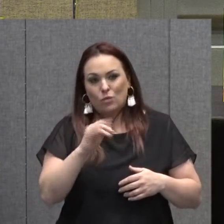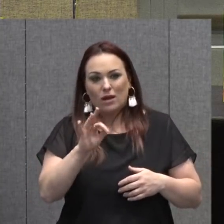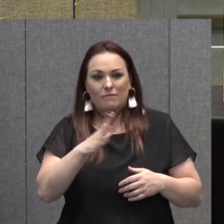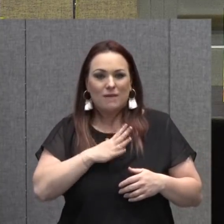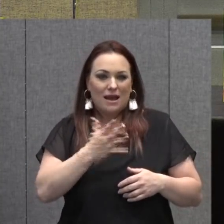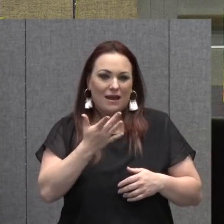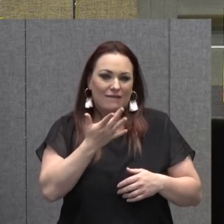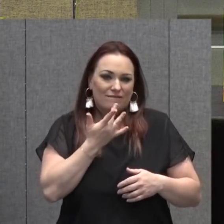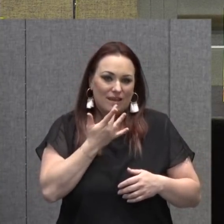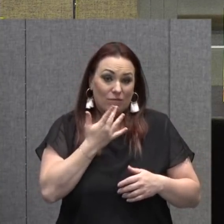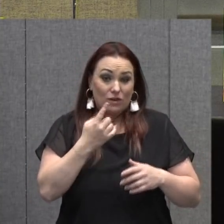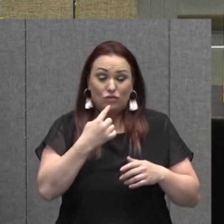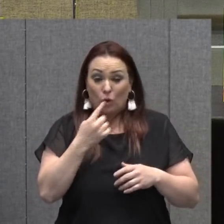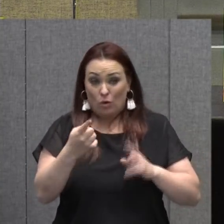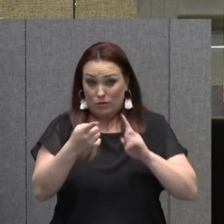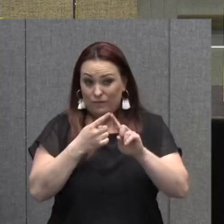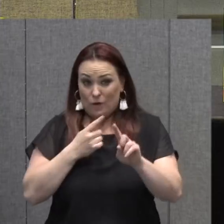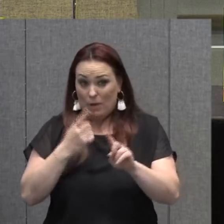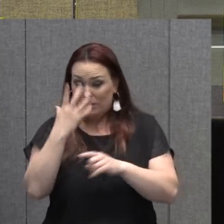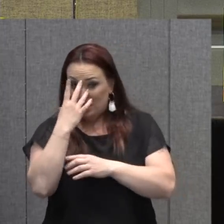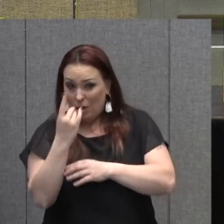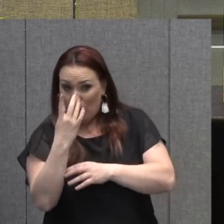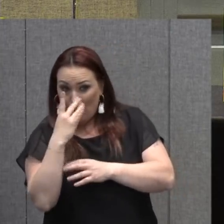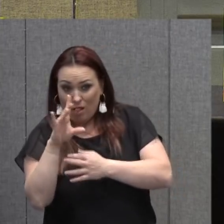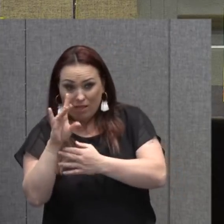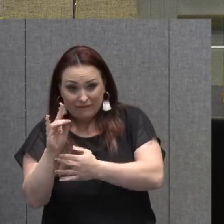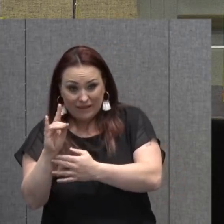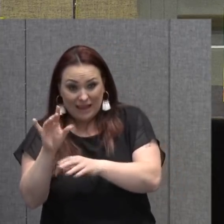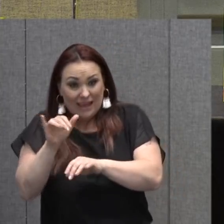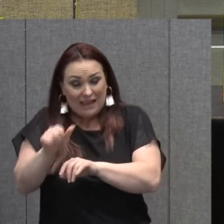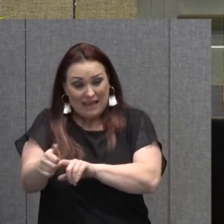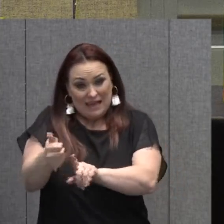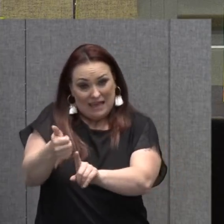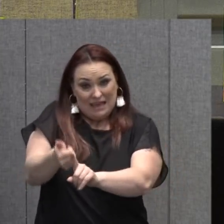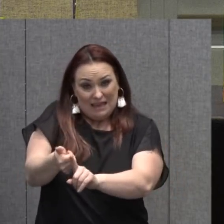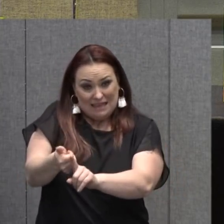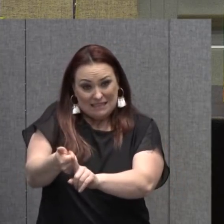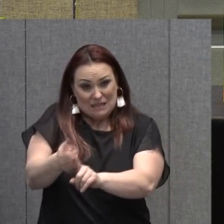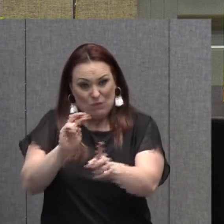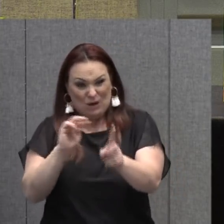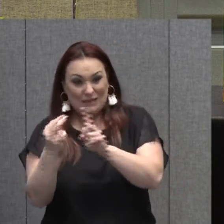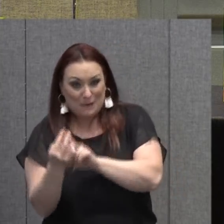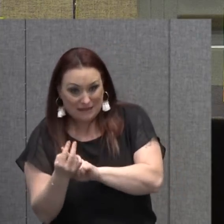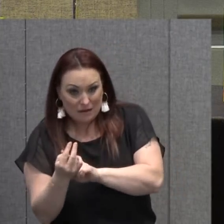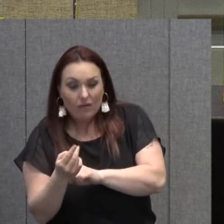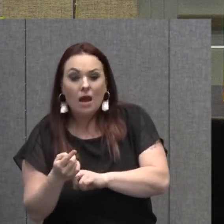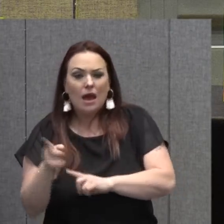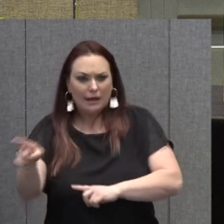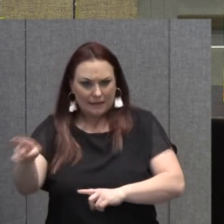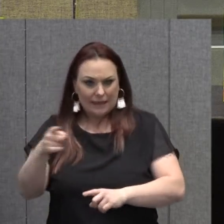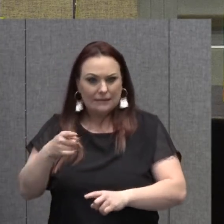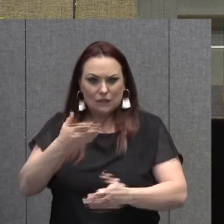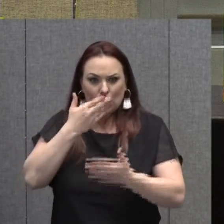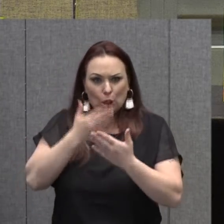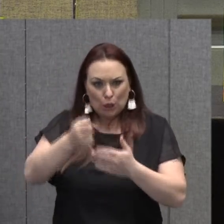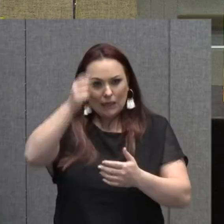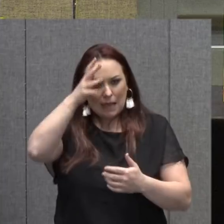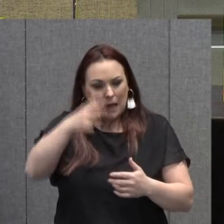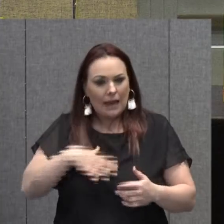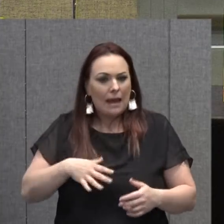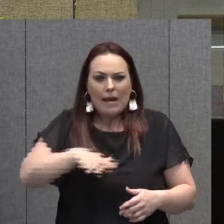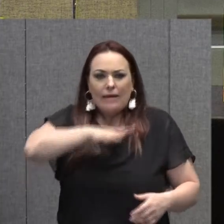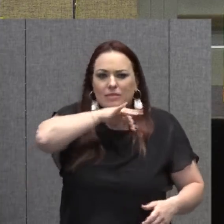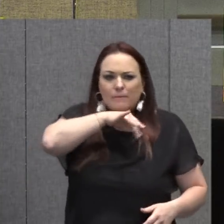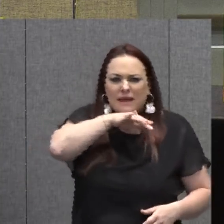a story where it's told from the wolf's perspective and how it shows he's the good guy and really the pigs are